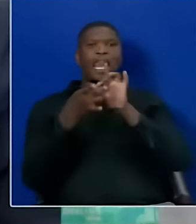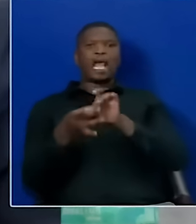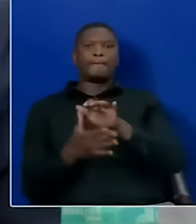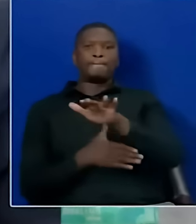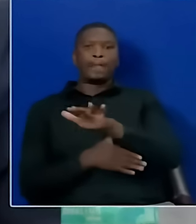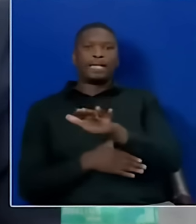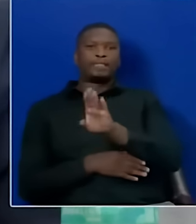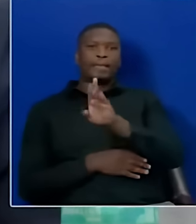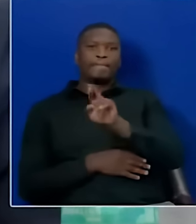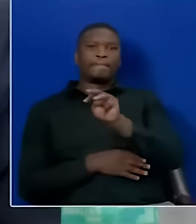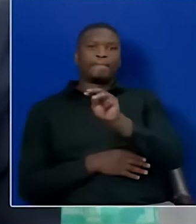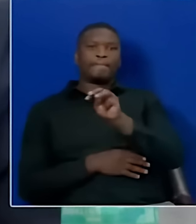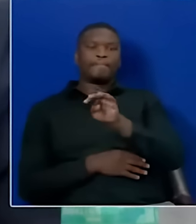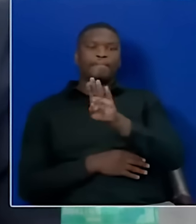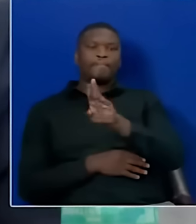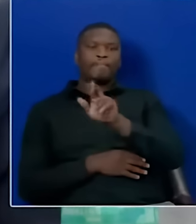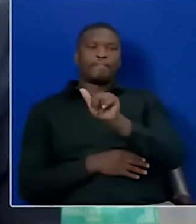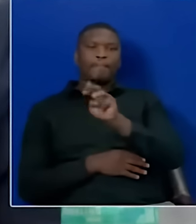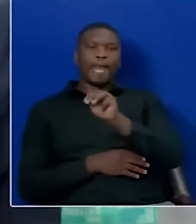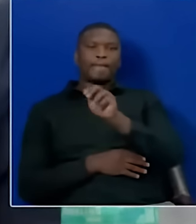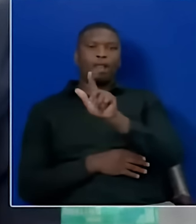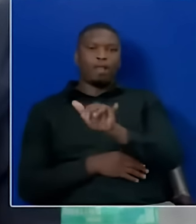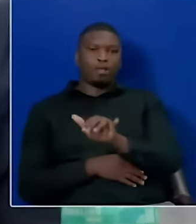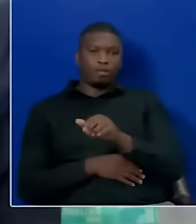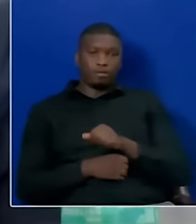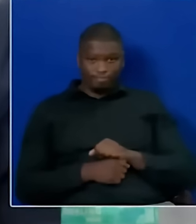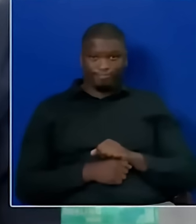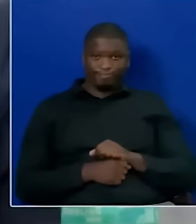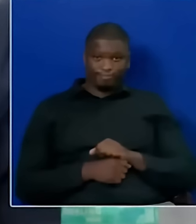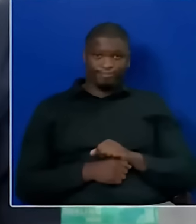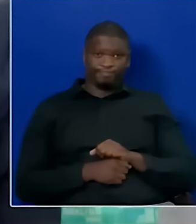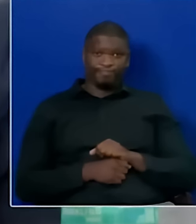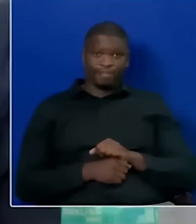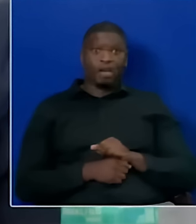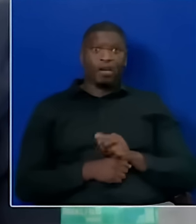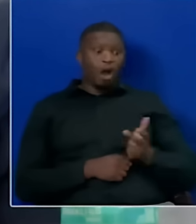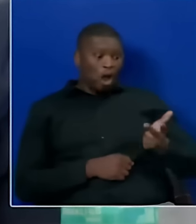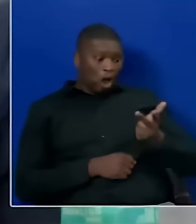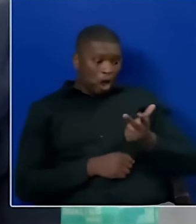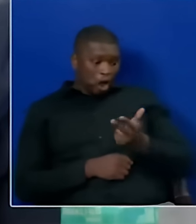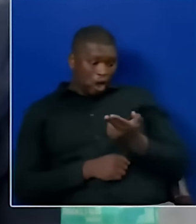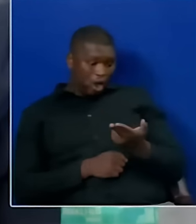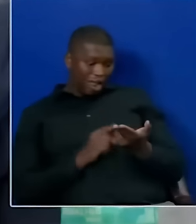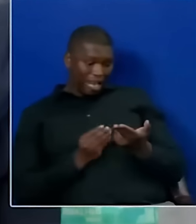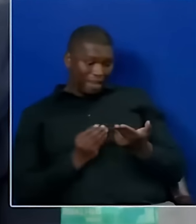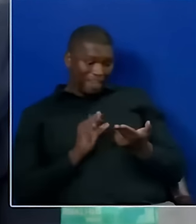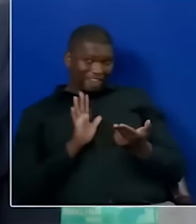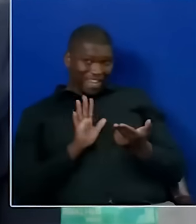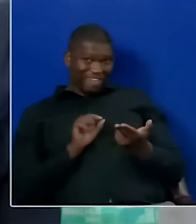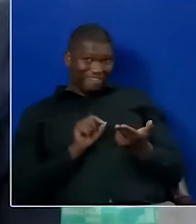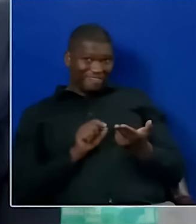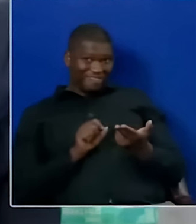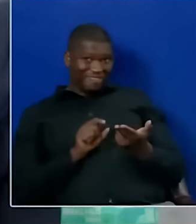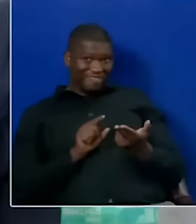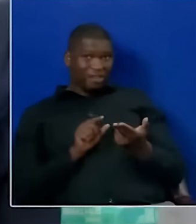And these 3 cases that that gun 5 has been linked to are all murder